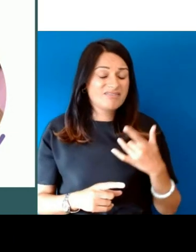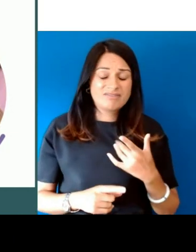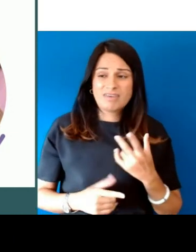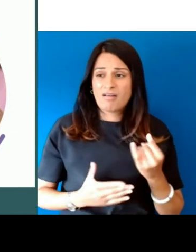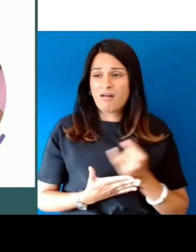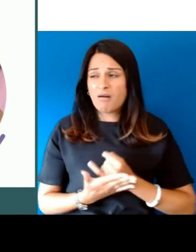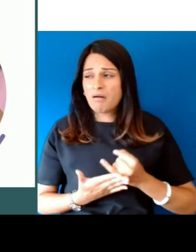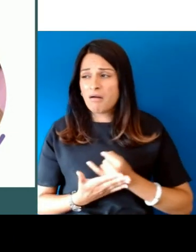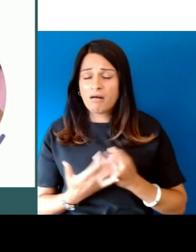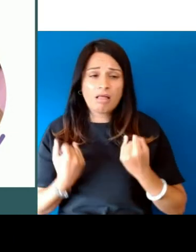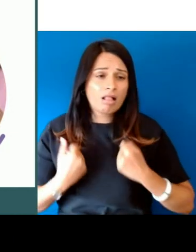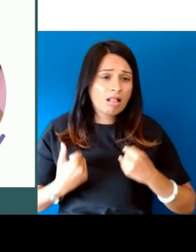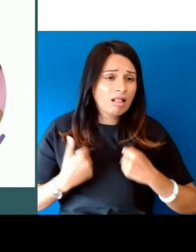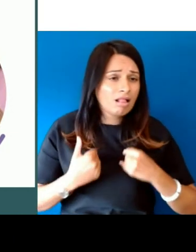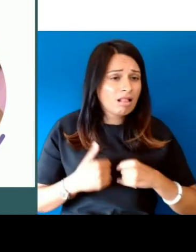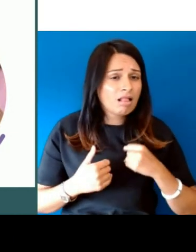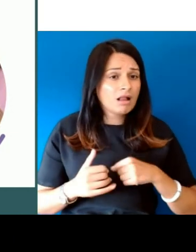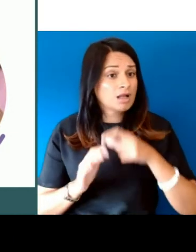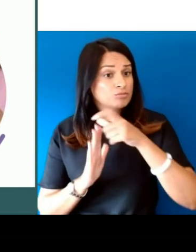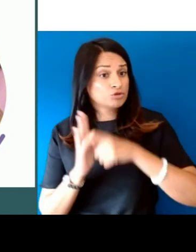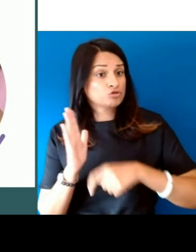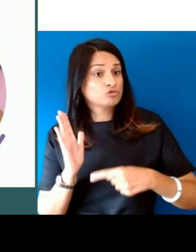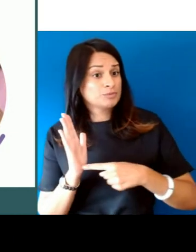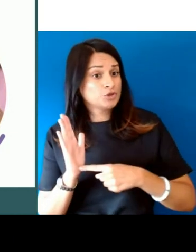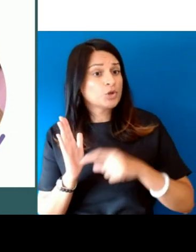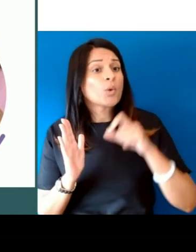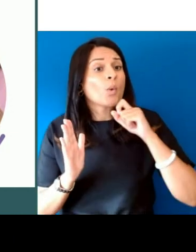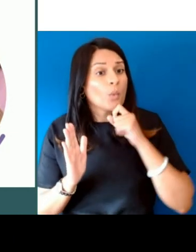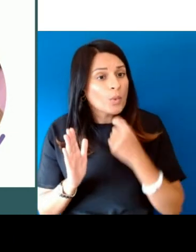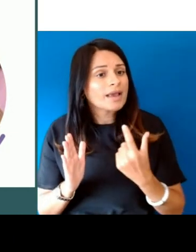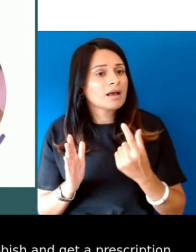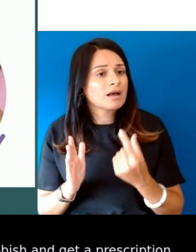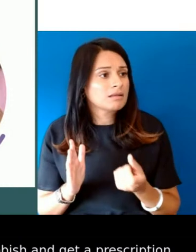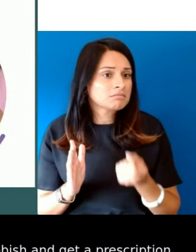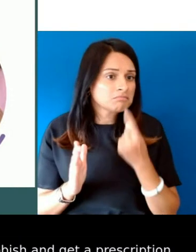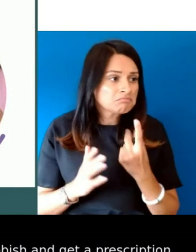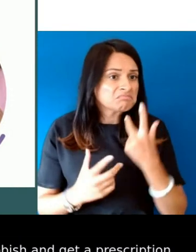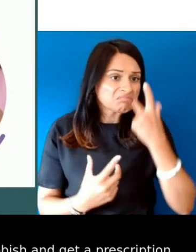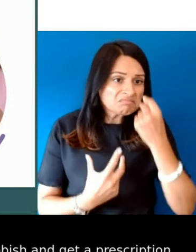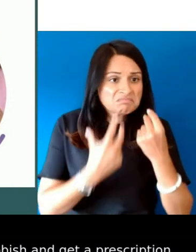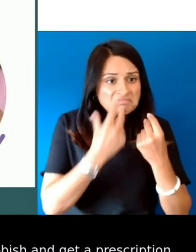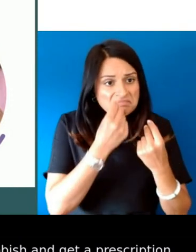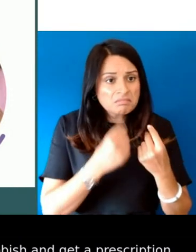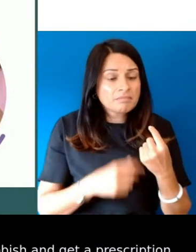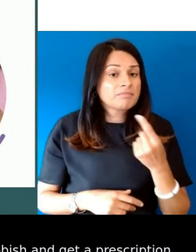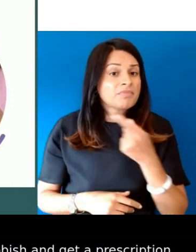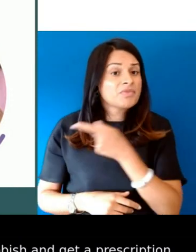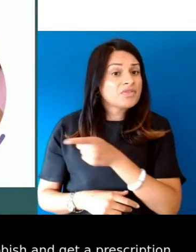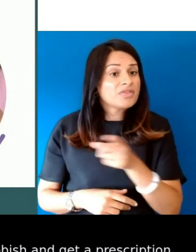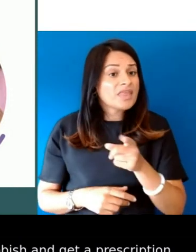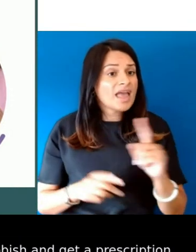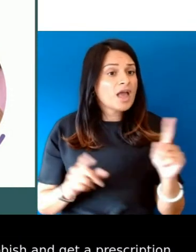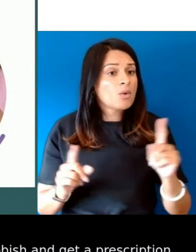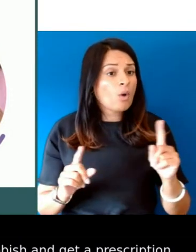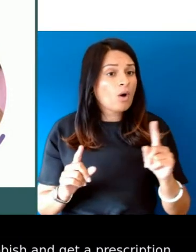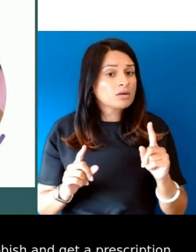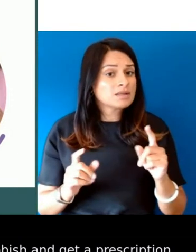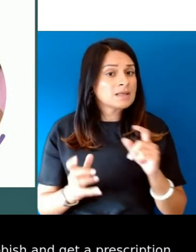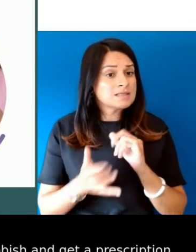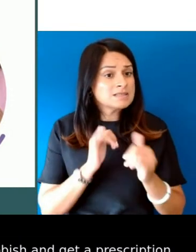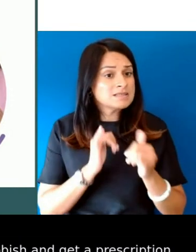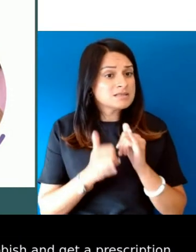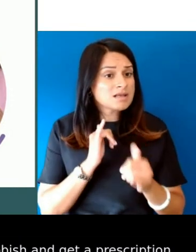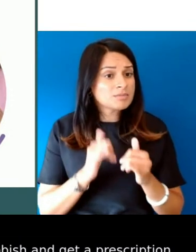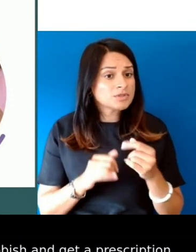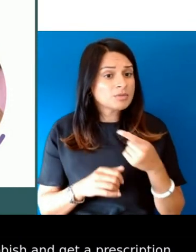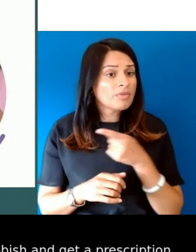prescription are going to take it on some level but may not take it all the time and they're the non-in the non-intentional um nonadairers